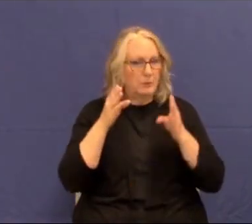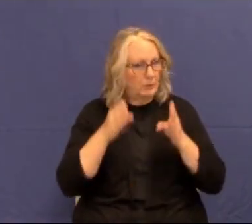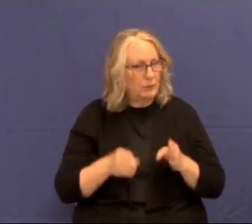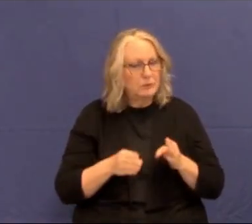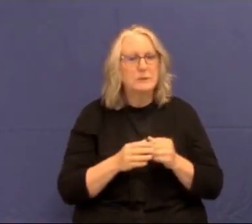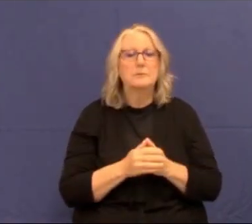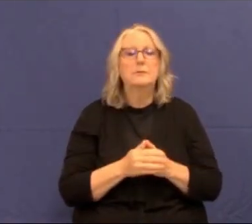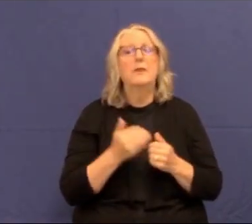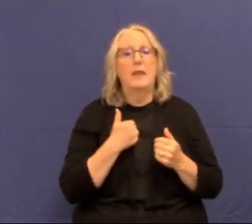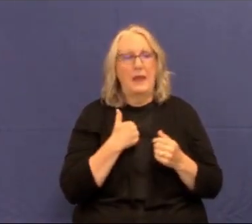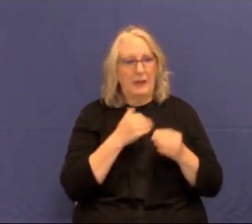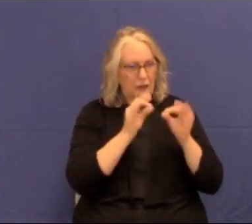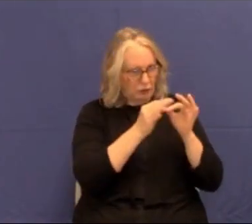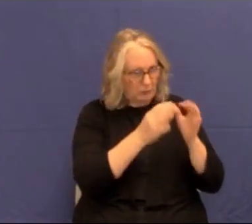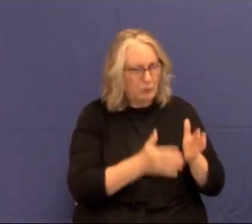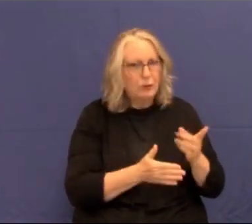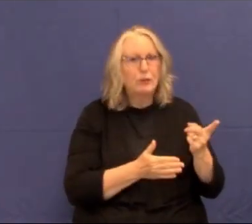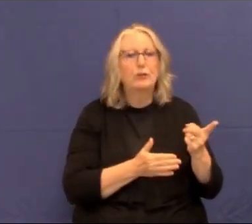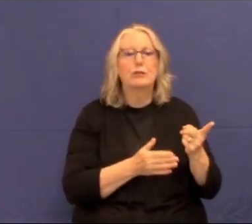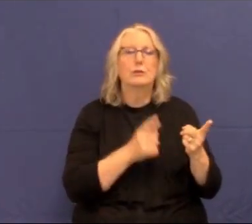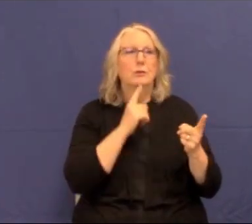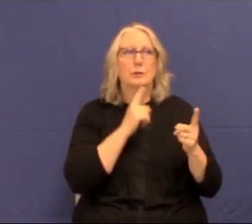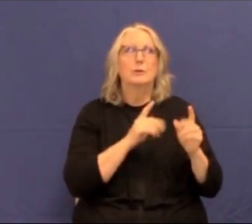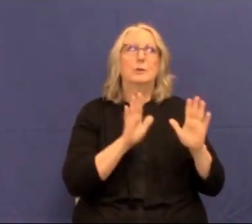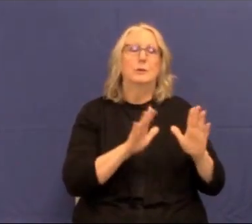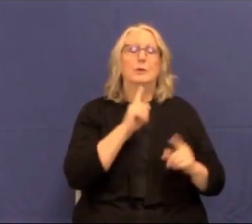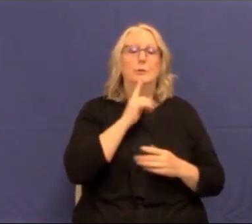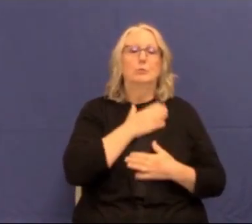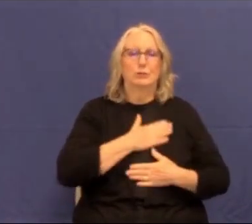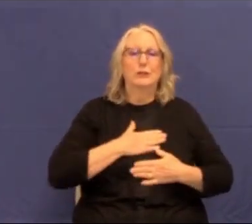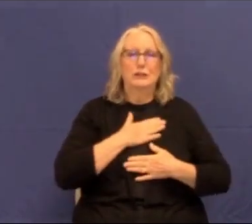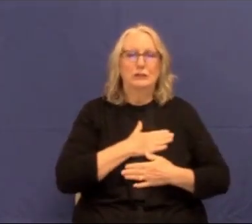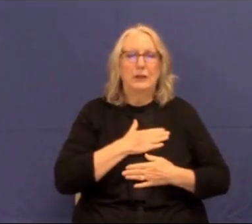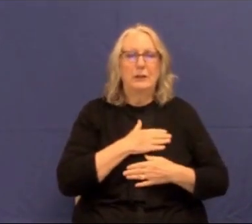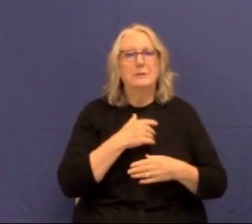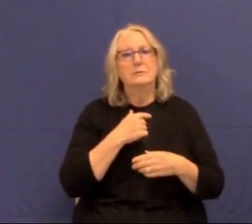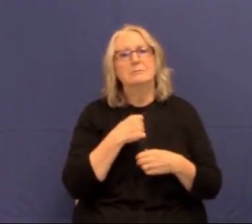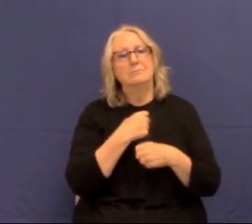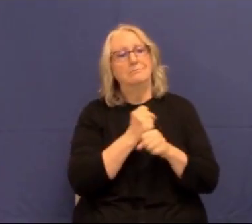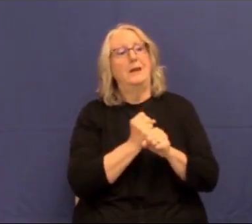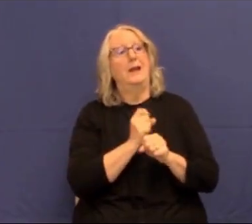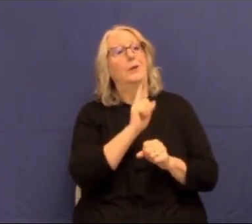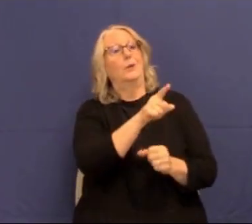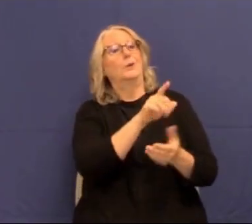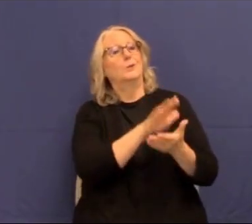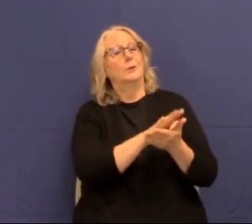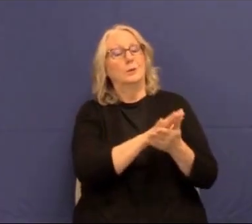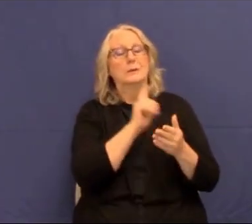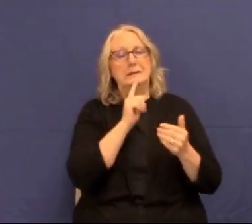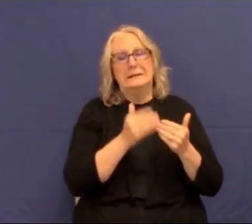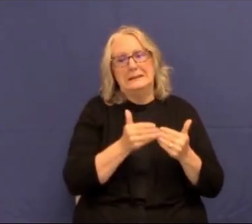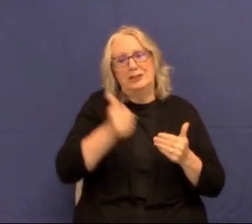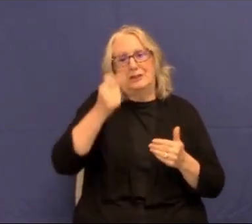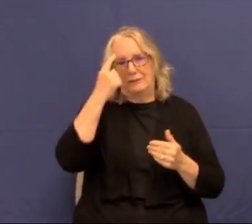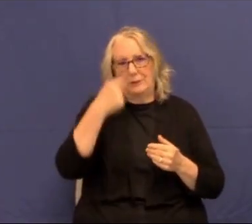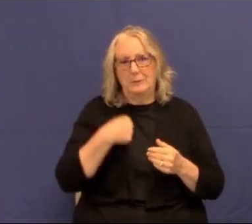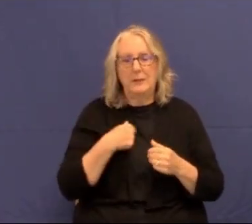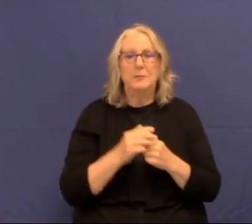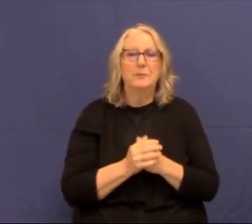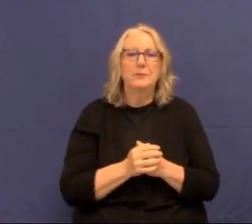deaf individual. I did have a sign language interpreter, which was, greatly appreciated. That made going to school a lot